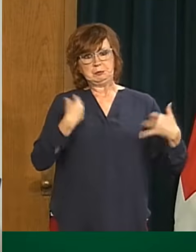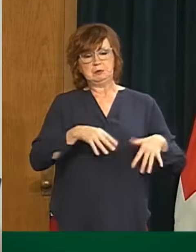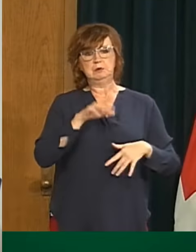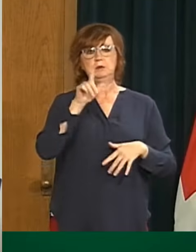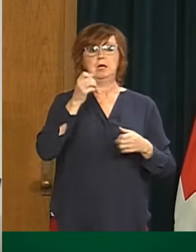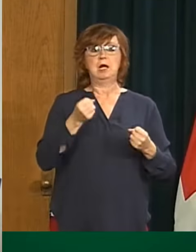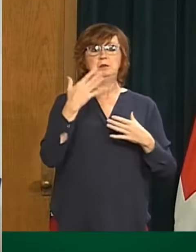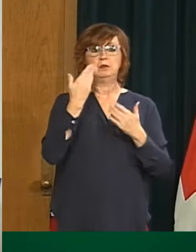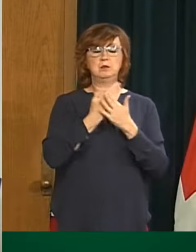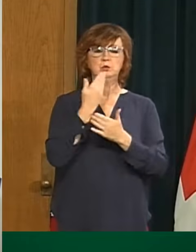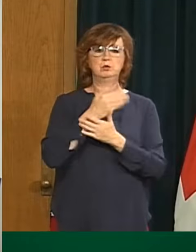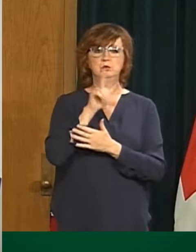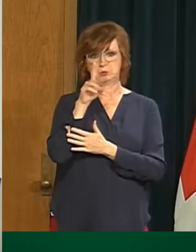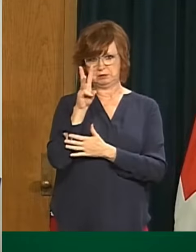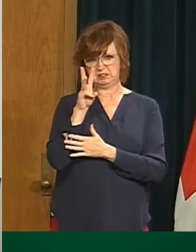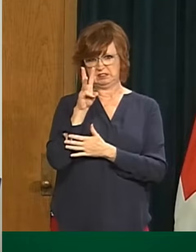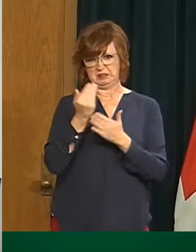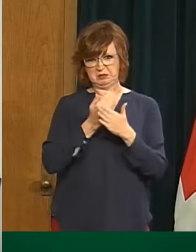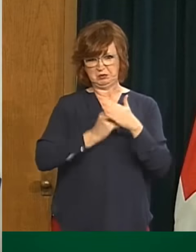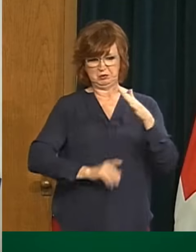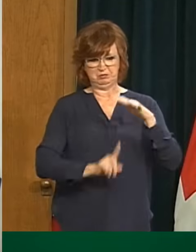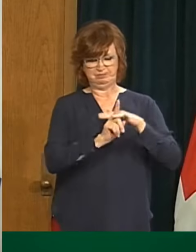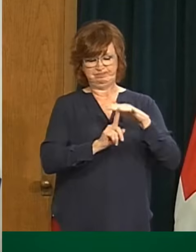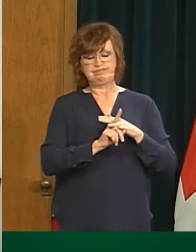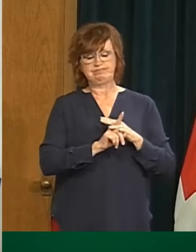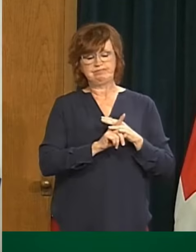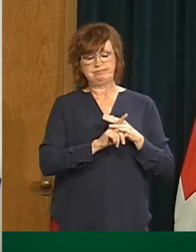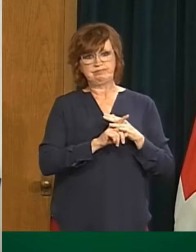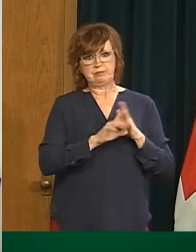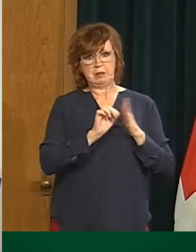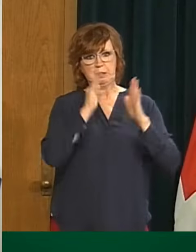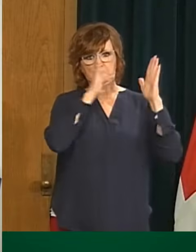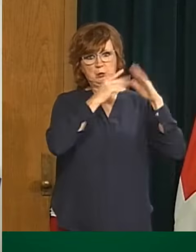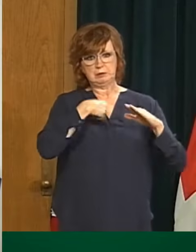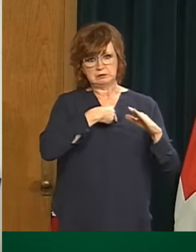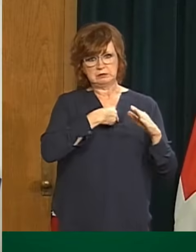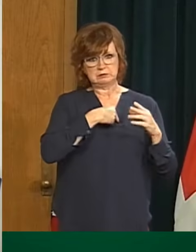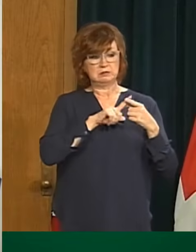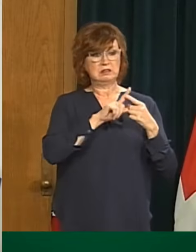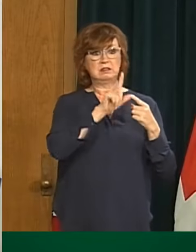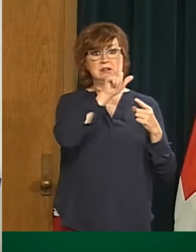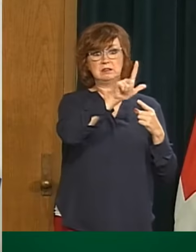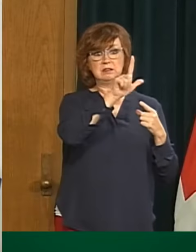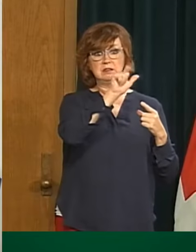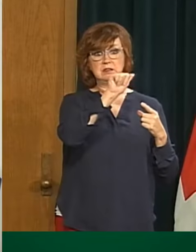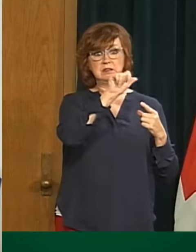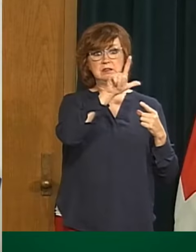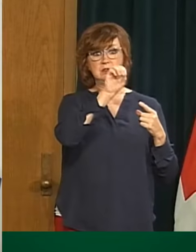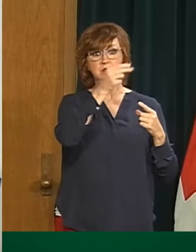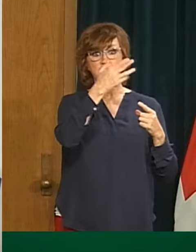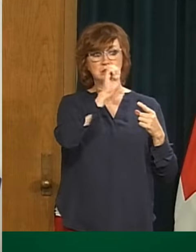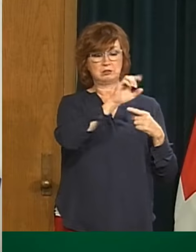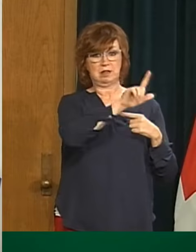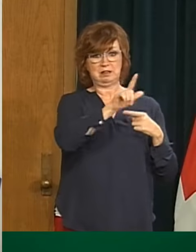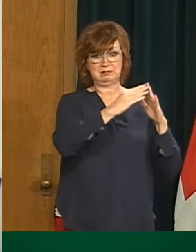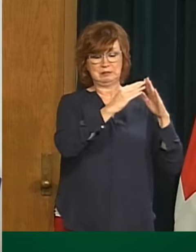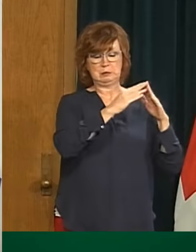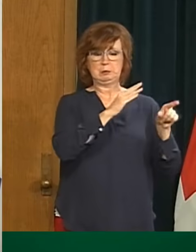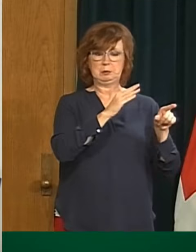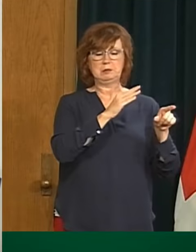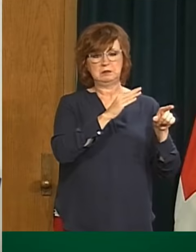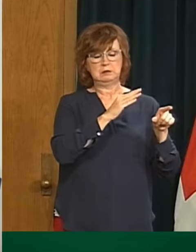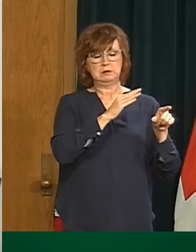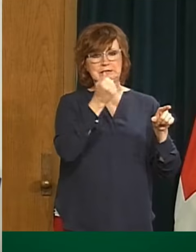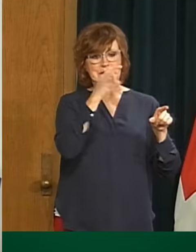said, 19 in the Loche, which is an extremely challenging situation in terms of a